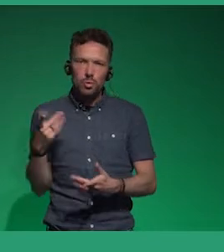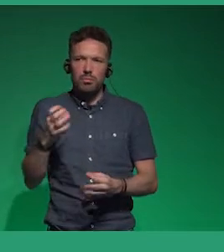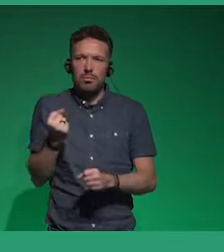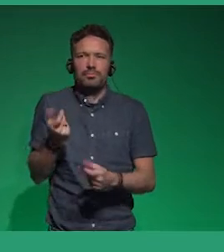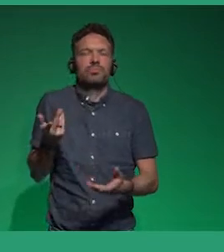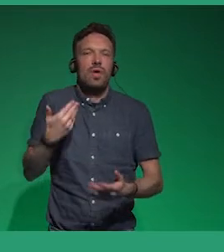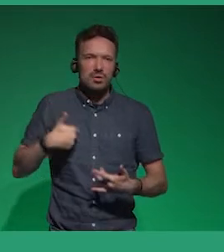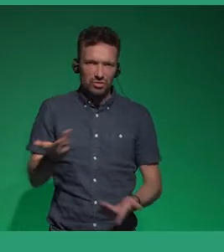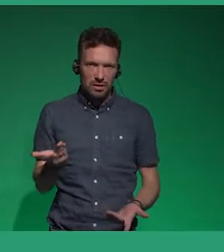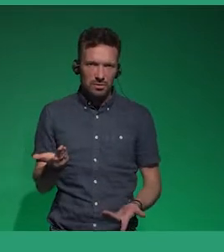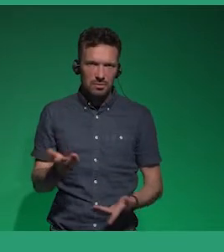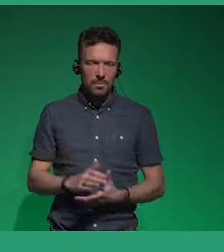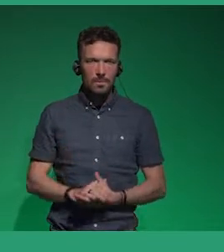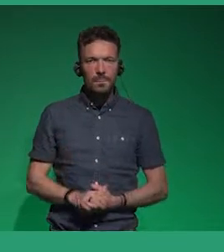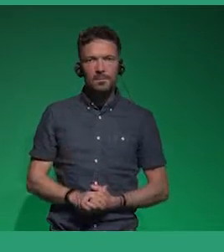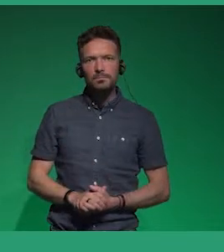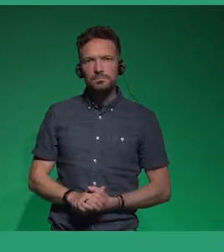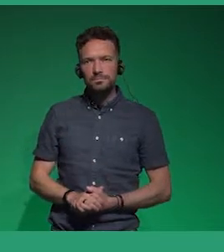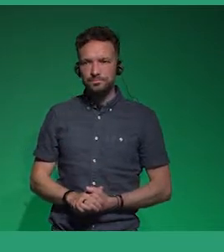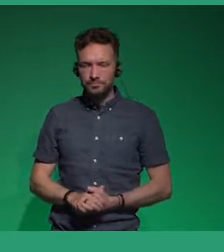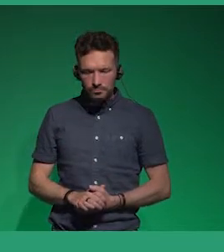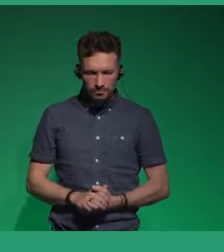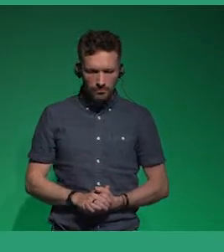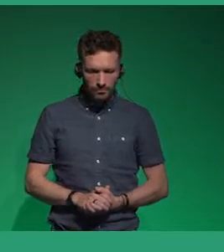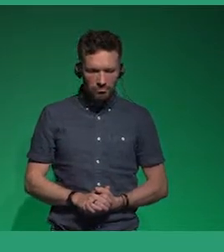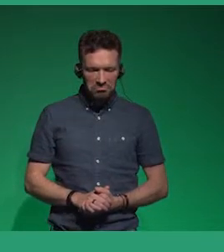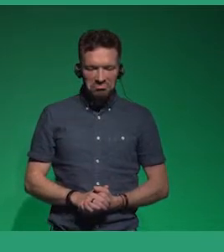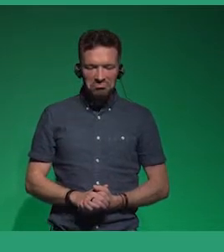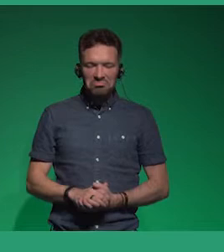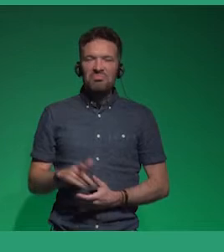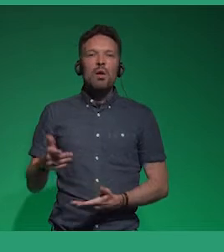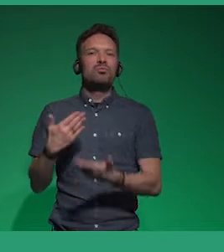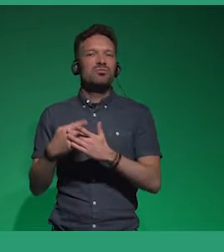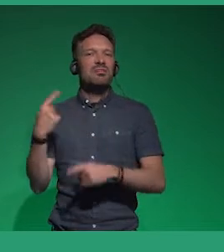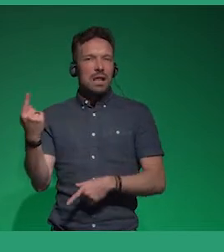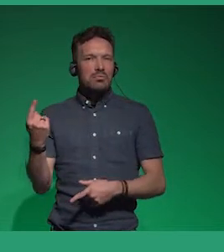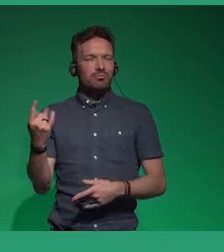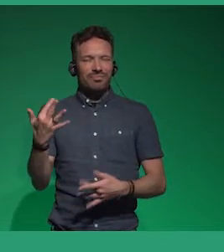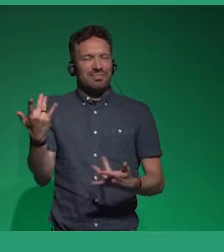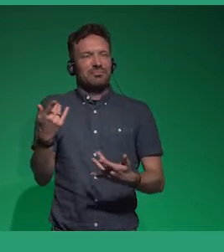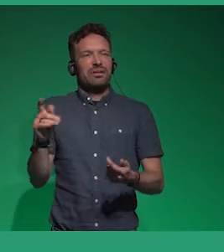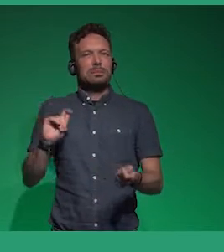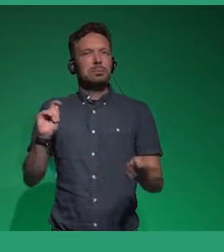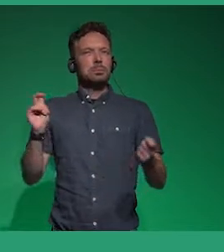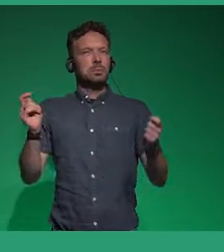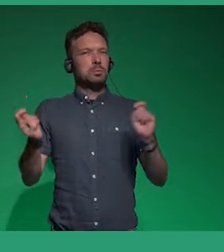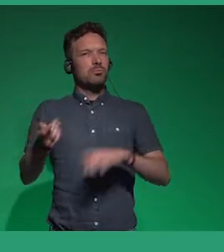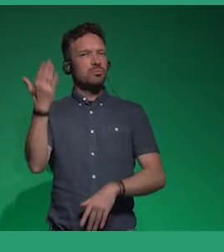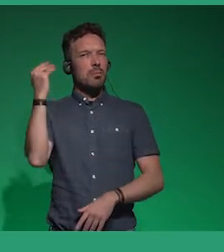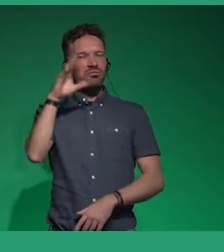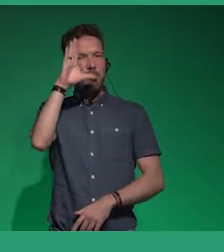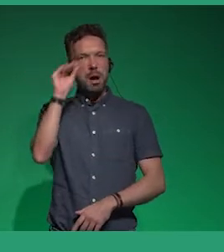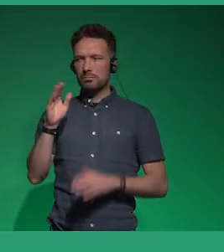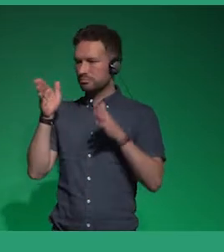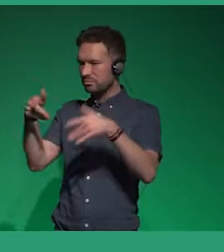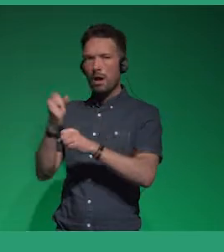less control over the allocation of farm income. And that, of course, raises important concerns about